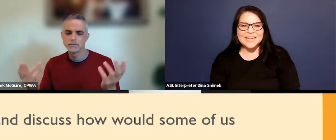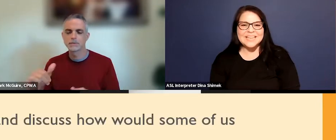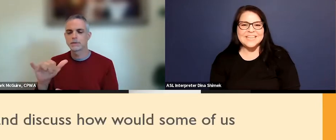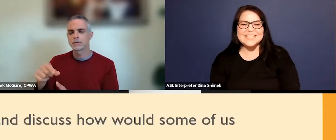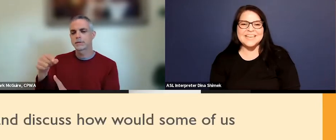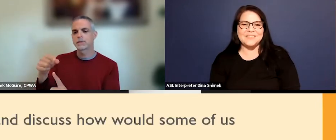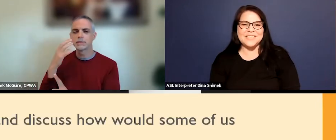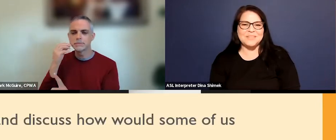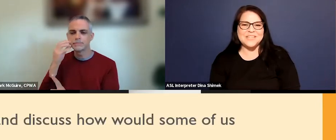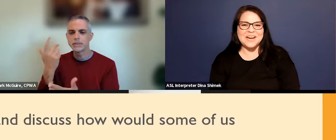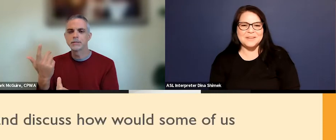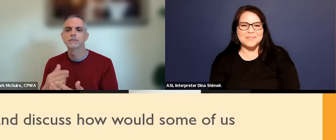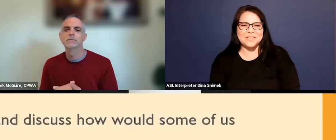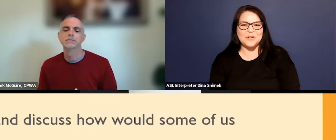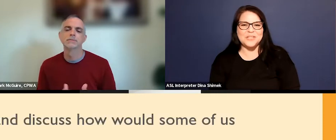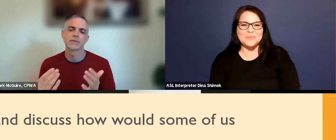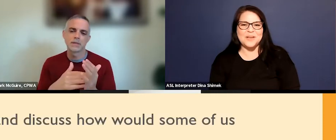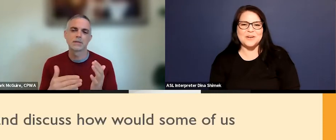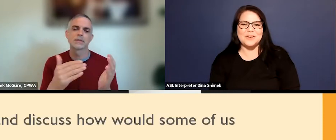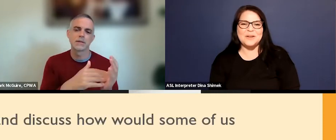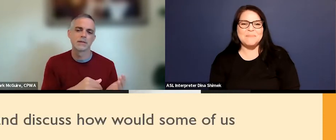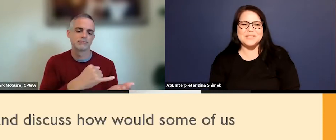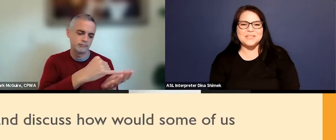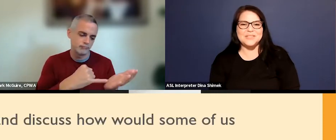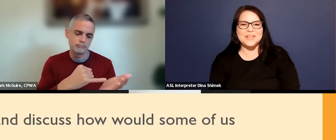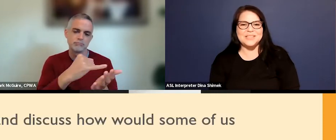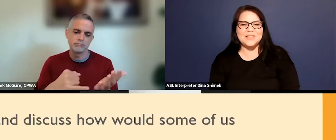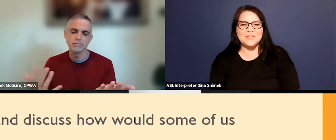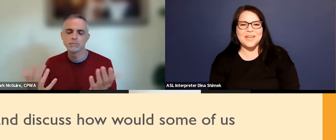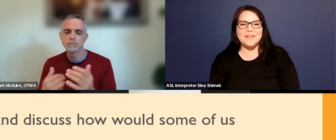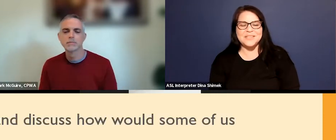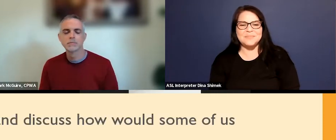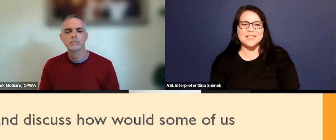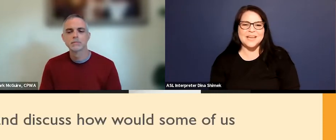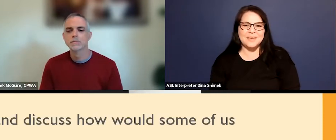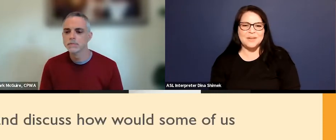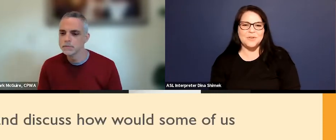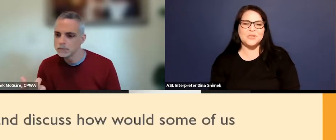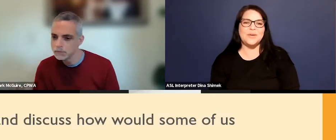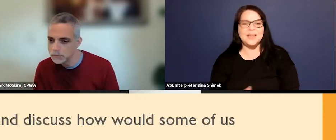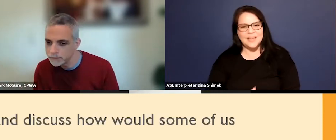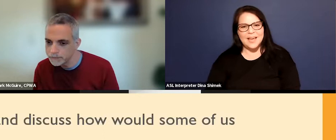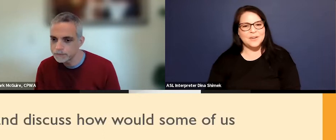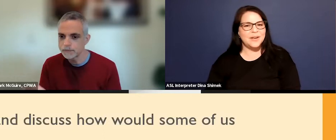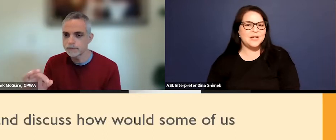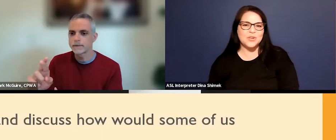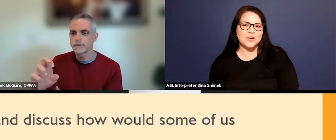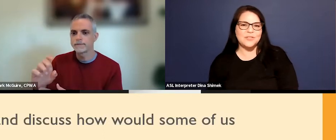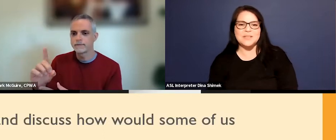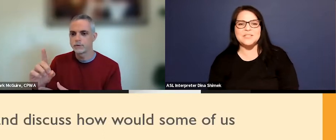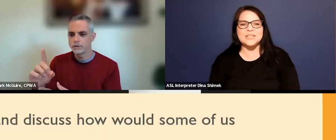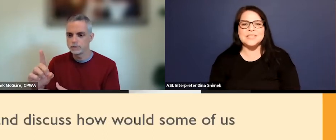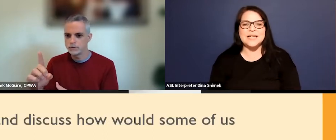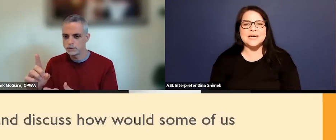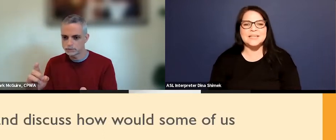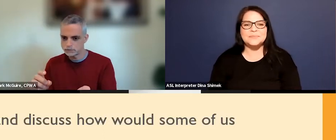like a clean slate every time the tide comes in and washes away your message. So that's another way. Every time the tide came in and washed it away, I'd go ahead and draw another